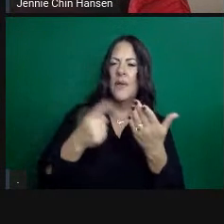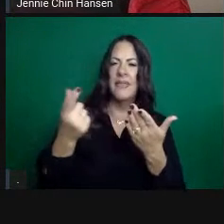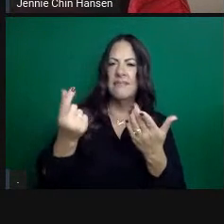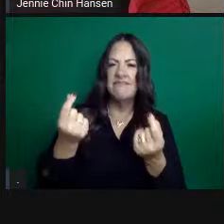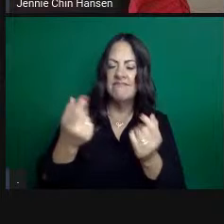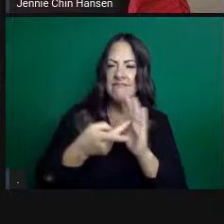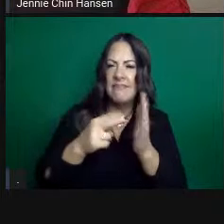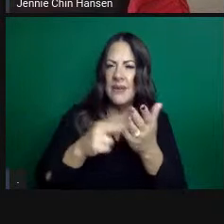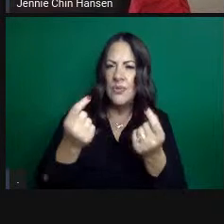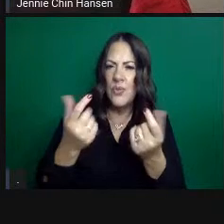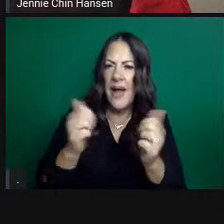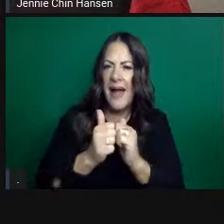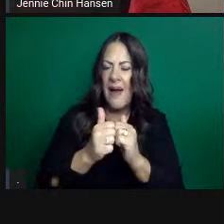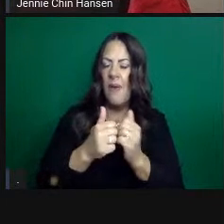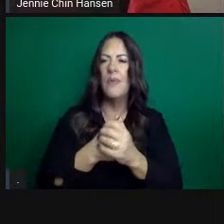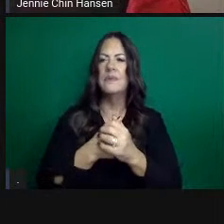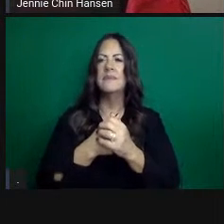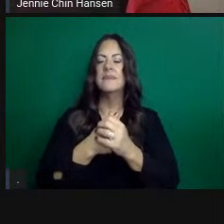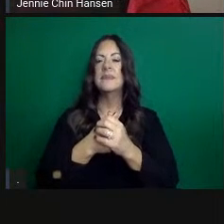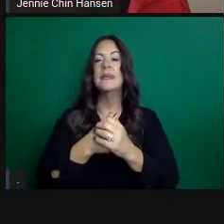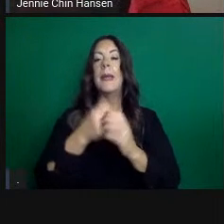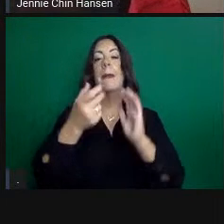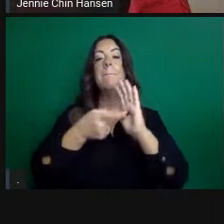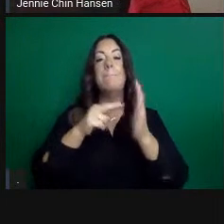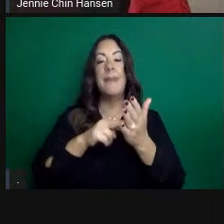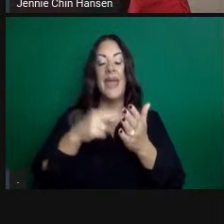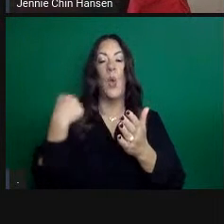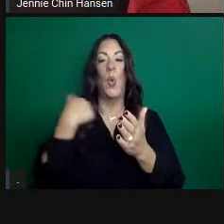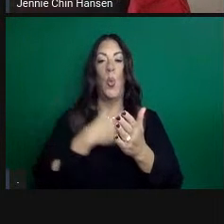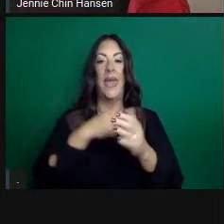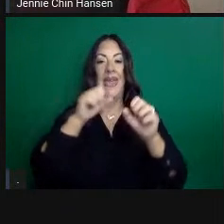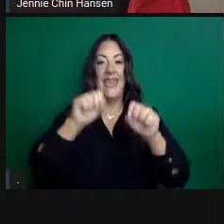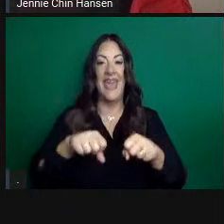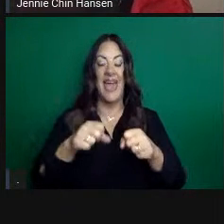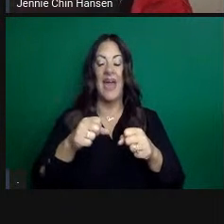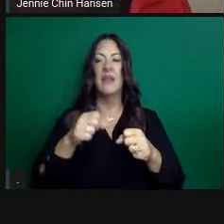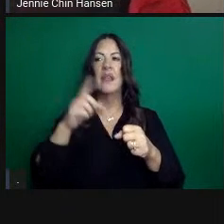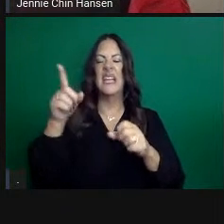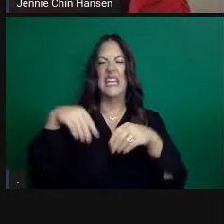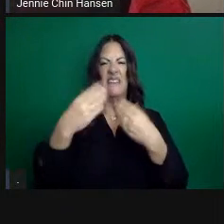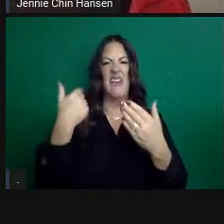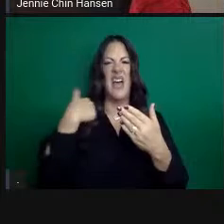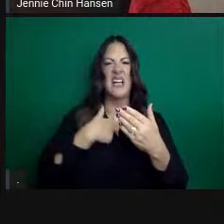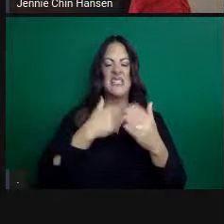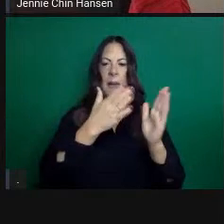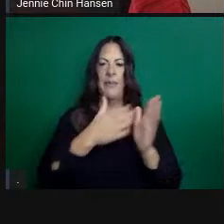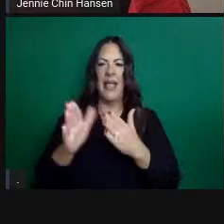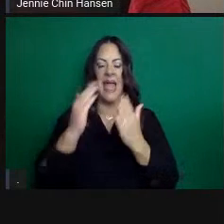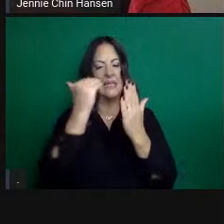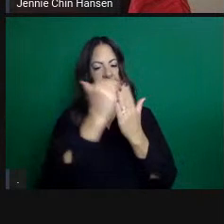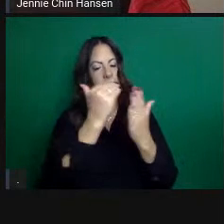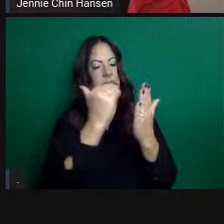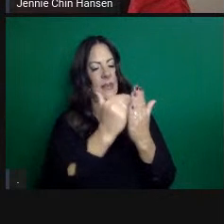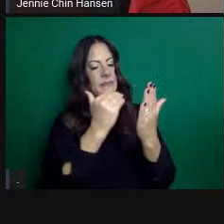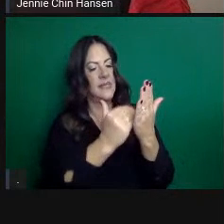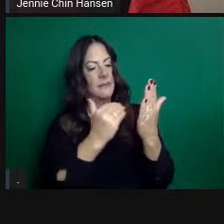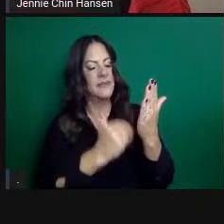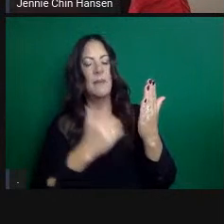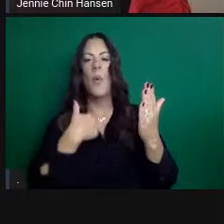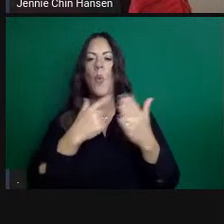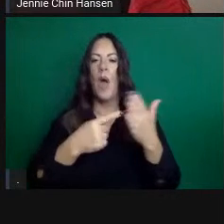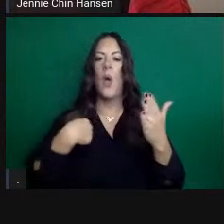to really give a blueprint of what can we do. So this is kind of like you might consider the